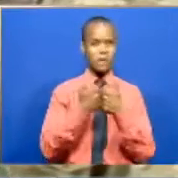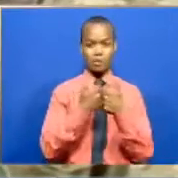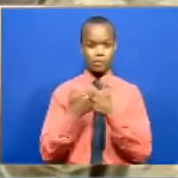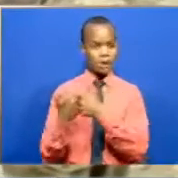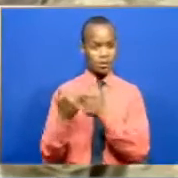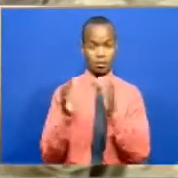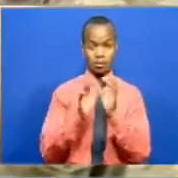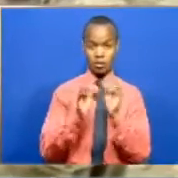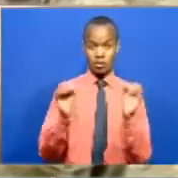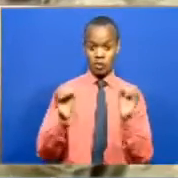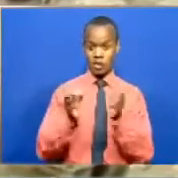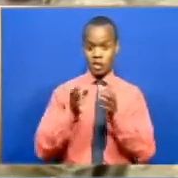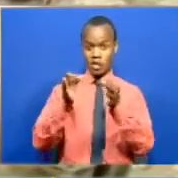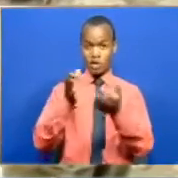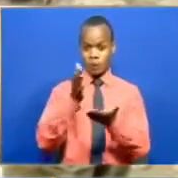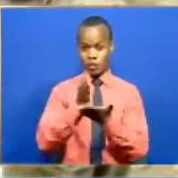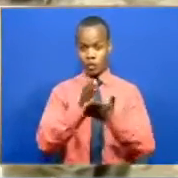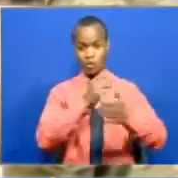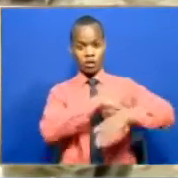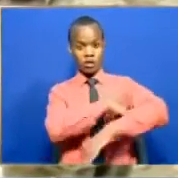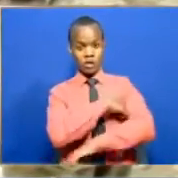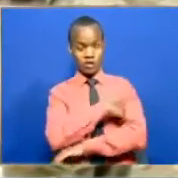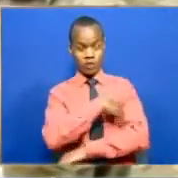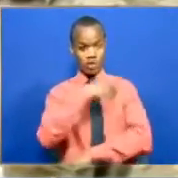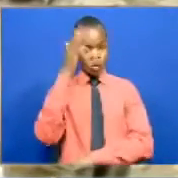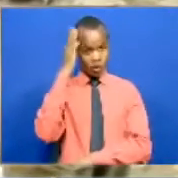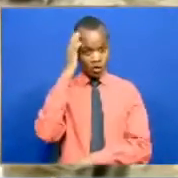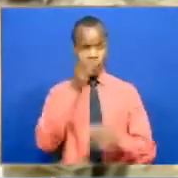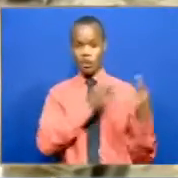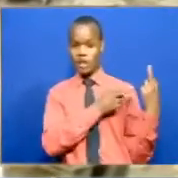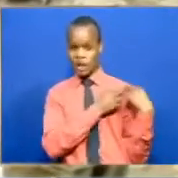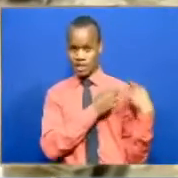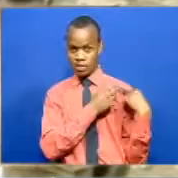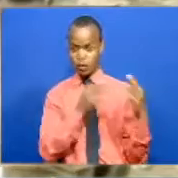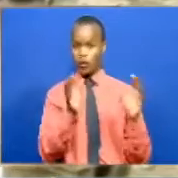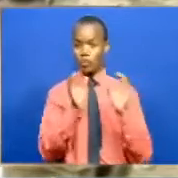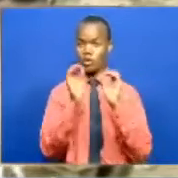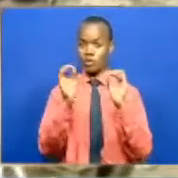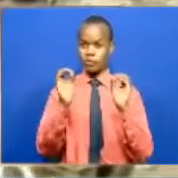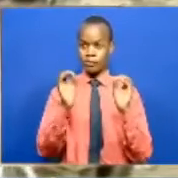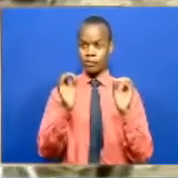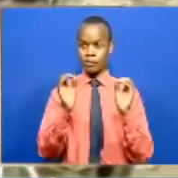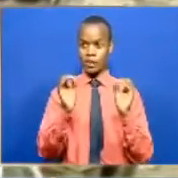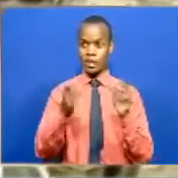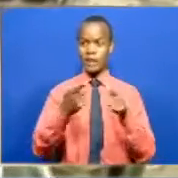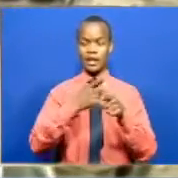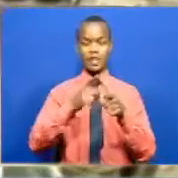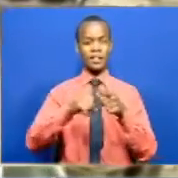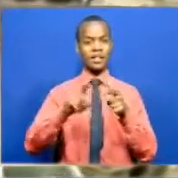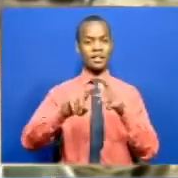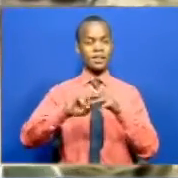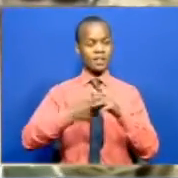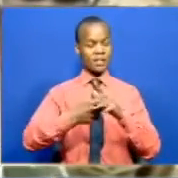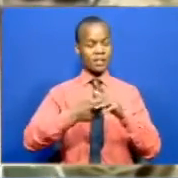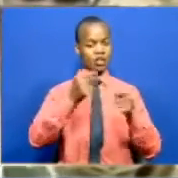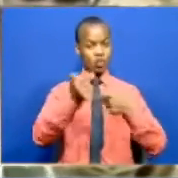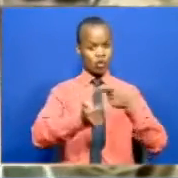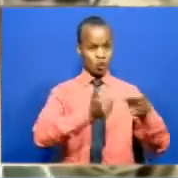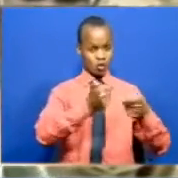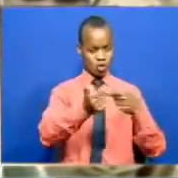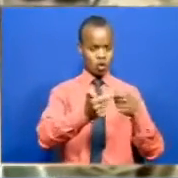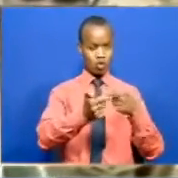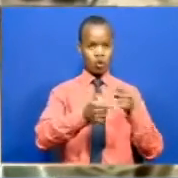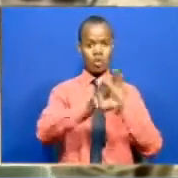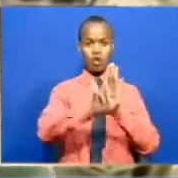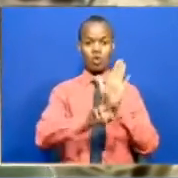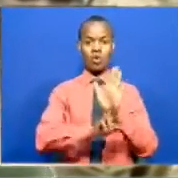chief anajua katika eneo lake hajachukua majukumu lake kwa njia ambayo inafaa, aanze kuyatilia mkazo sasa.